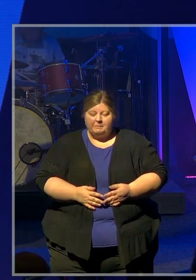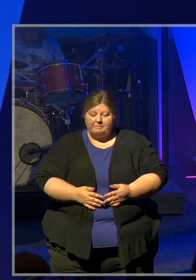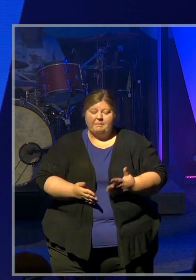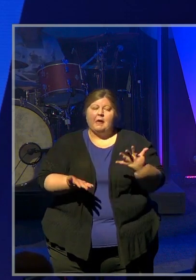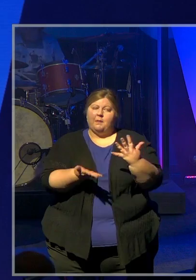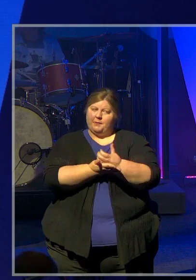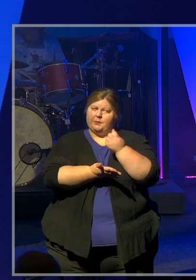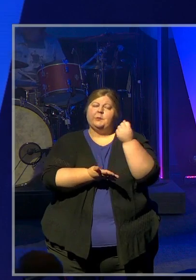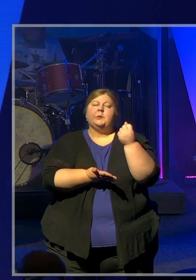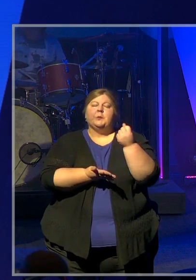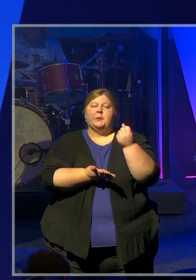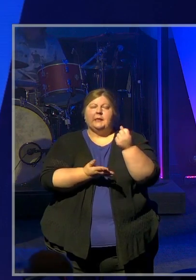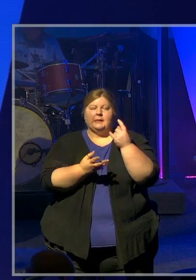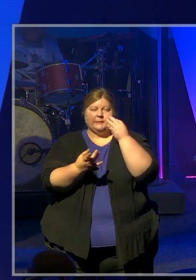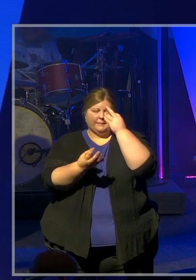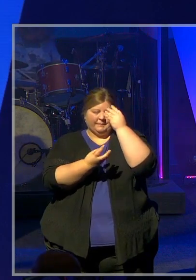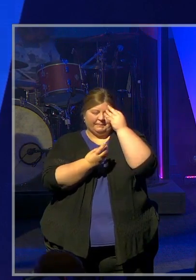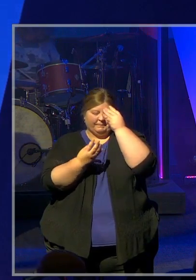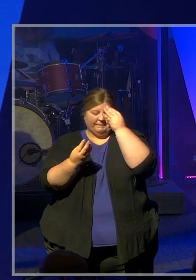opportunity to dive into that.